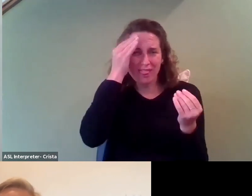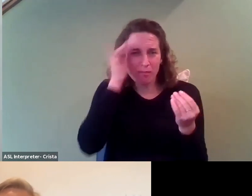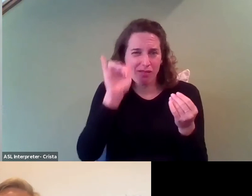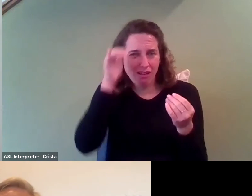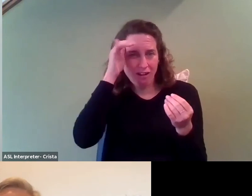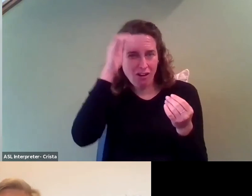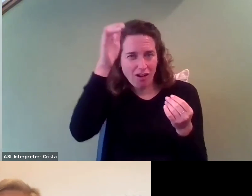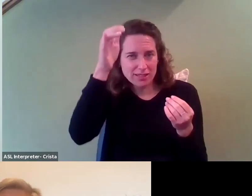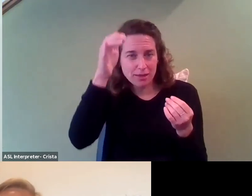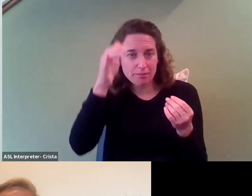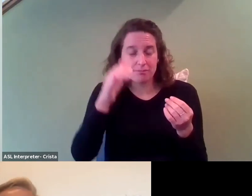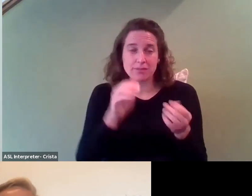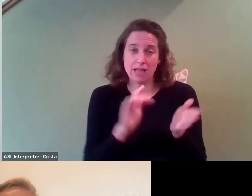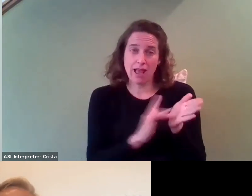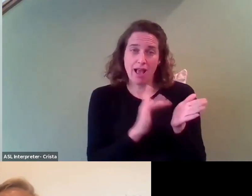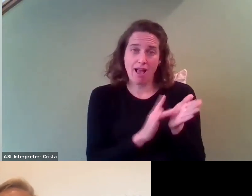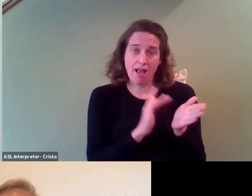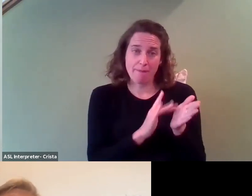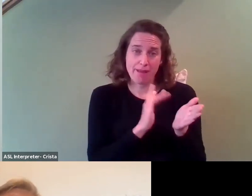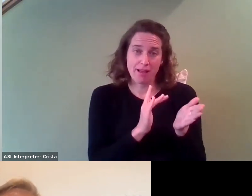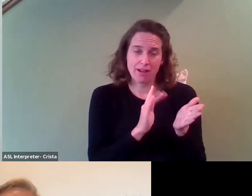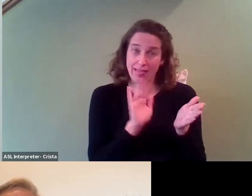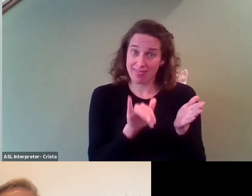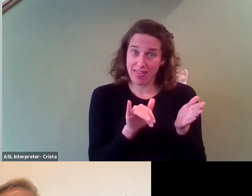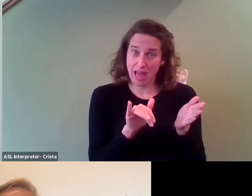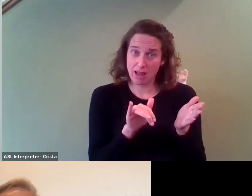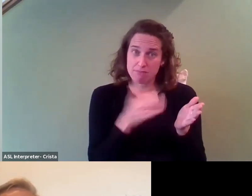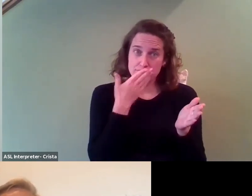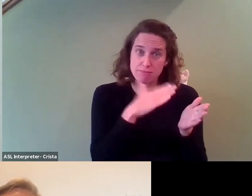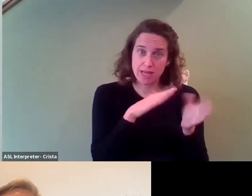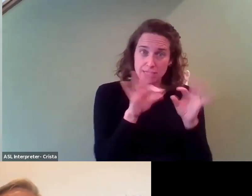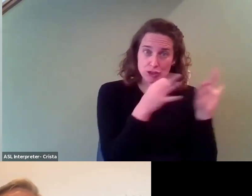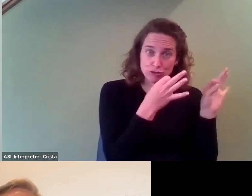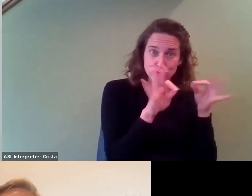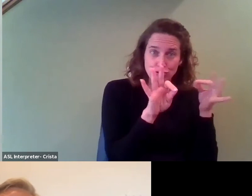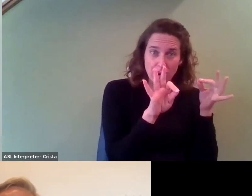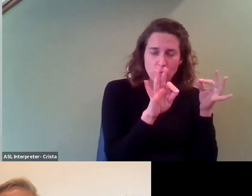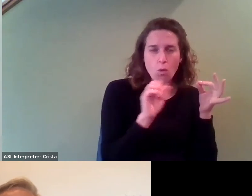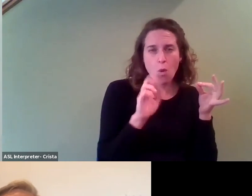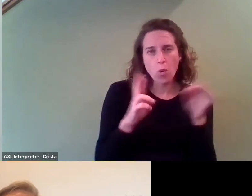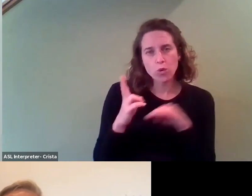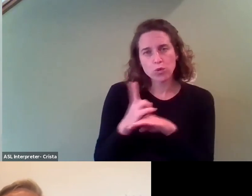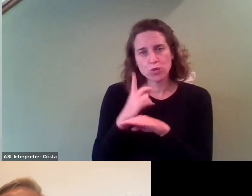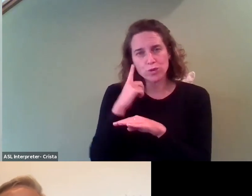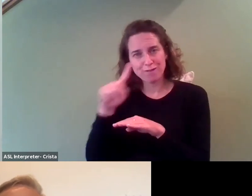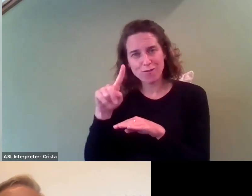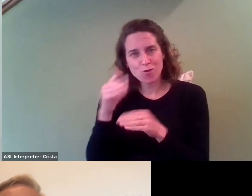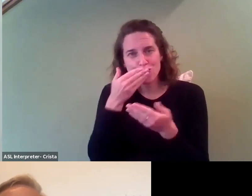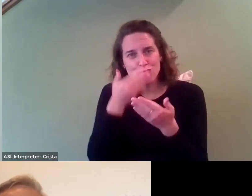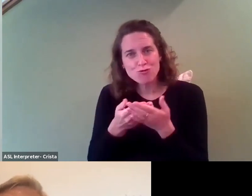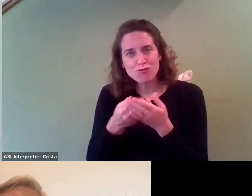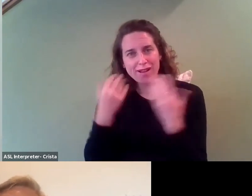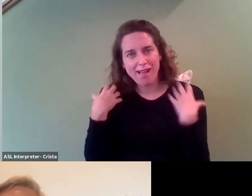screen of as a distraction rather than as a vector of information, a vector